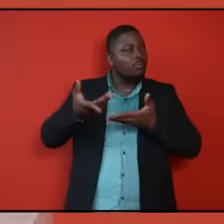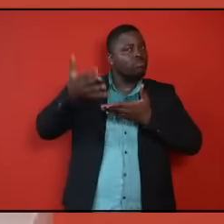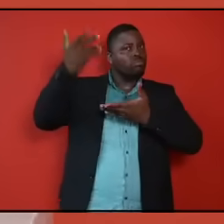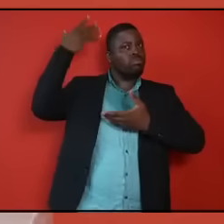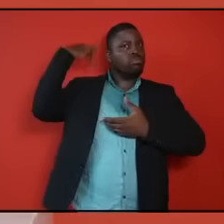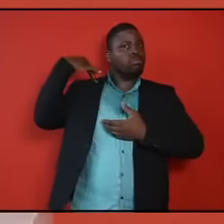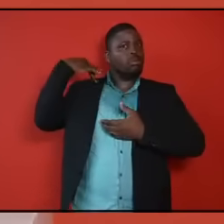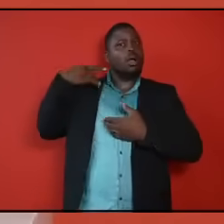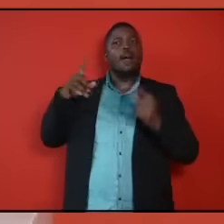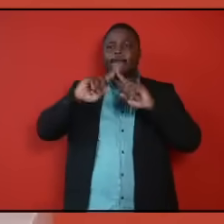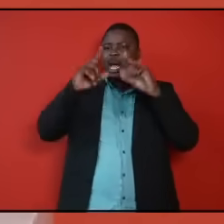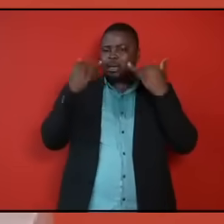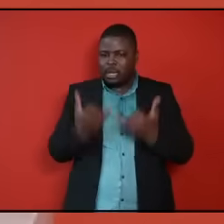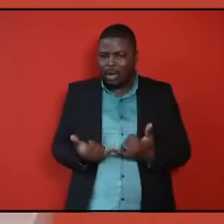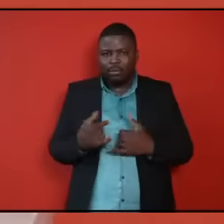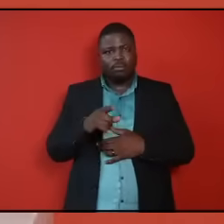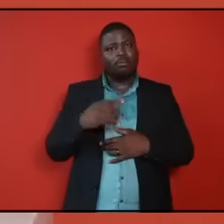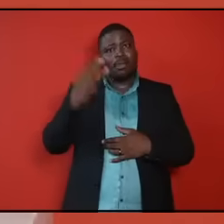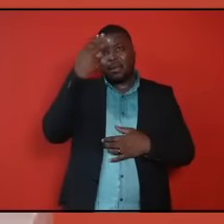Today, the roads are no longer there.